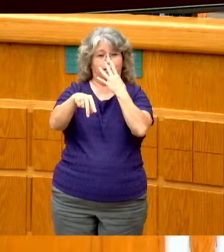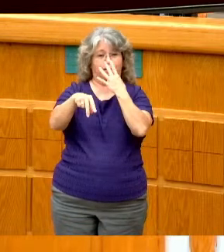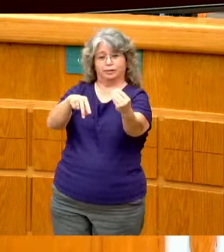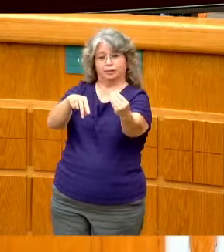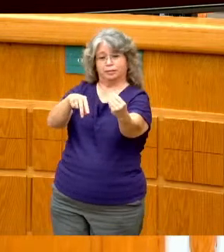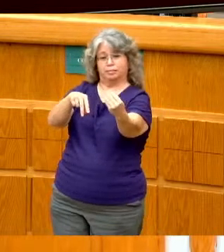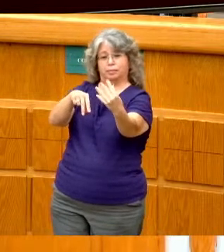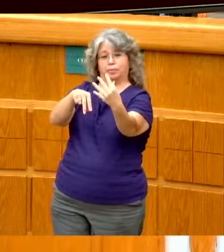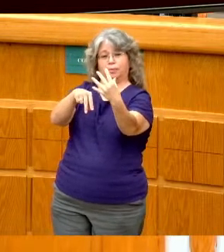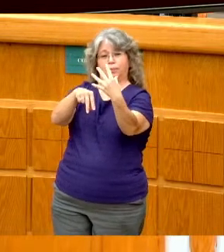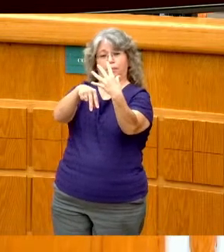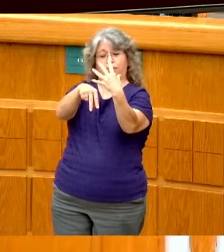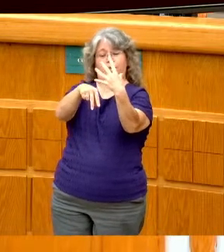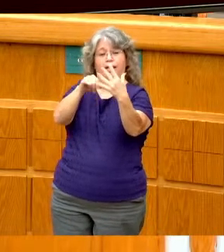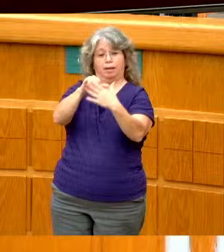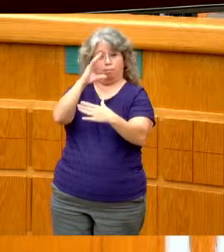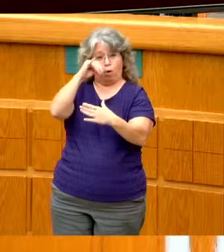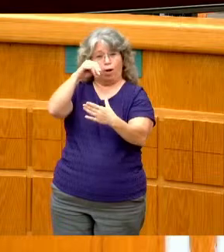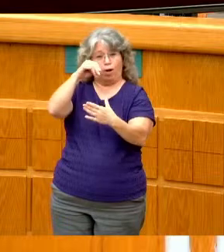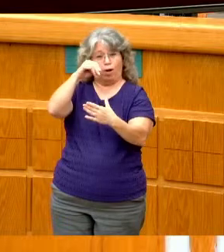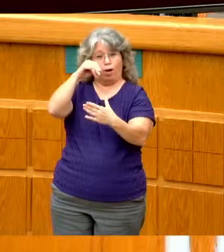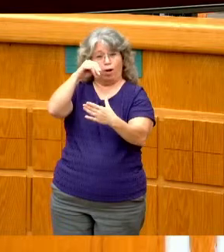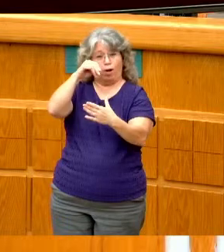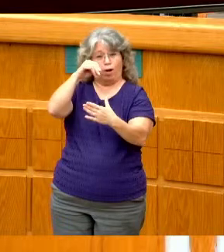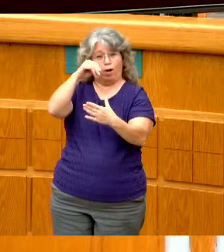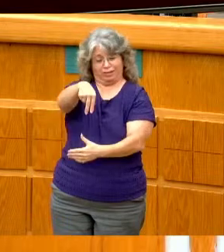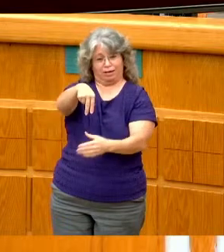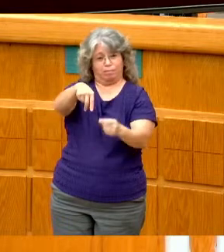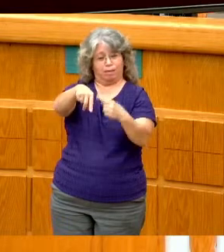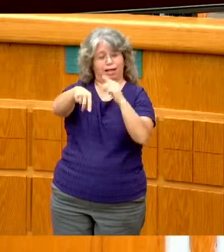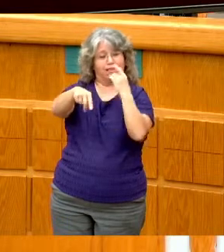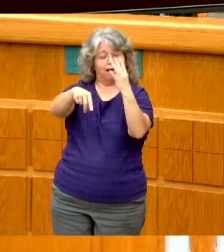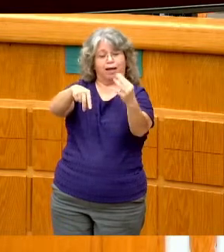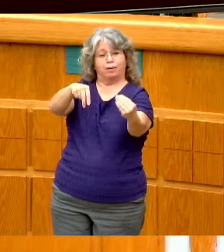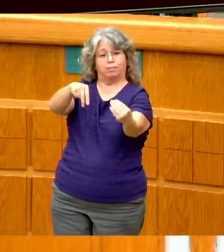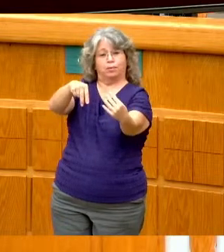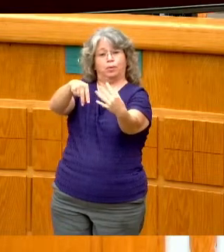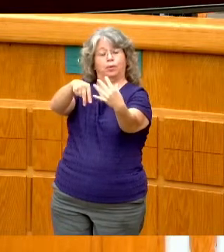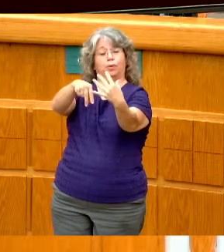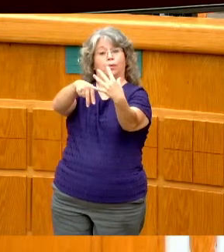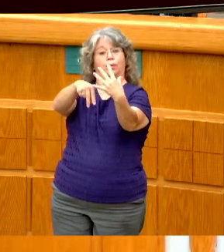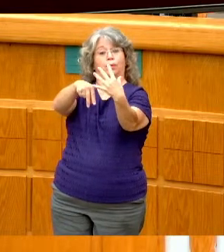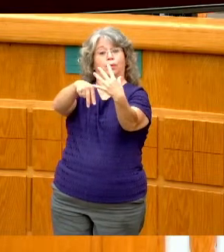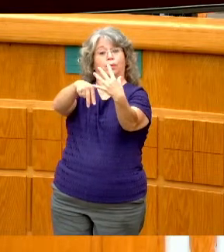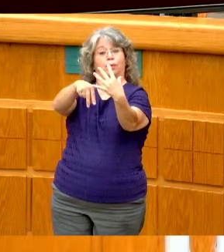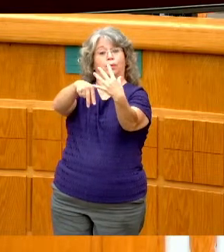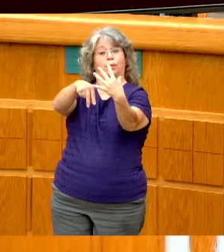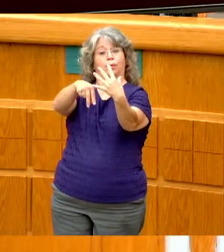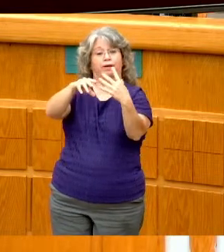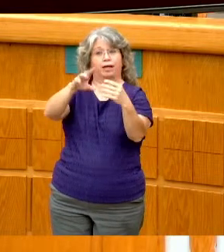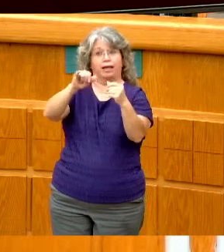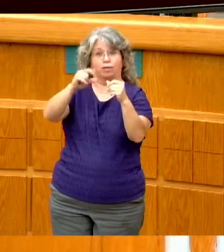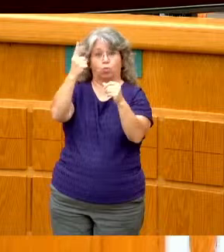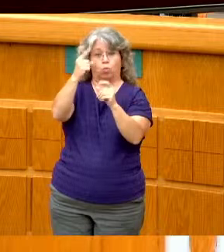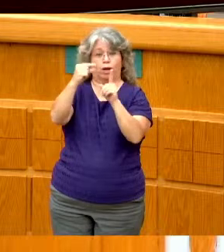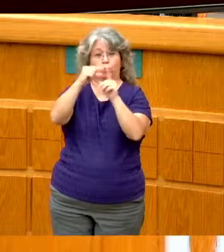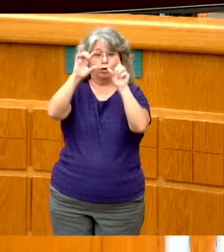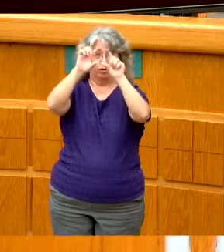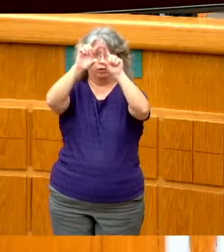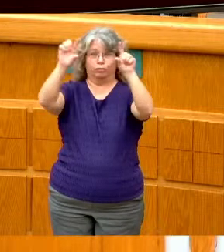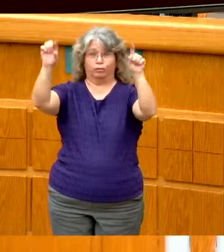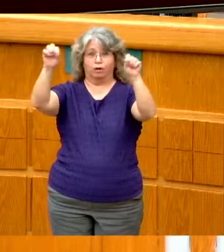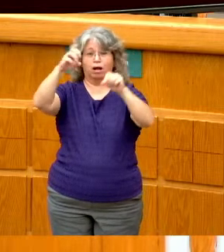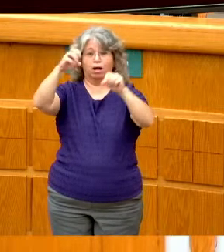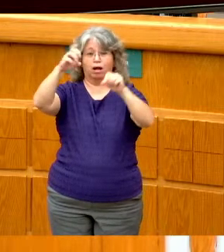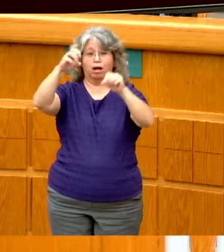so beautiful as it was projected on this billboard. And of course, the one word was optimism. Pass